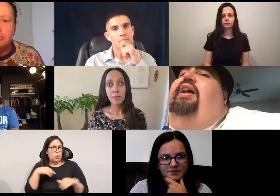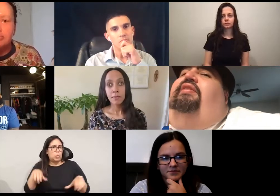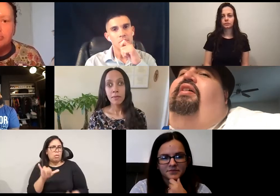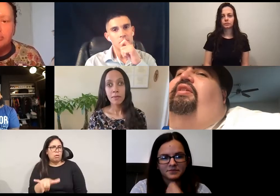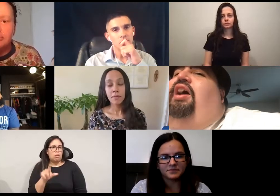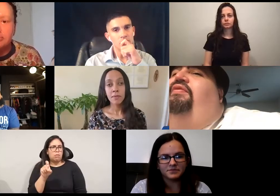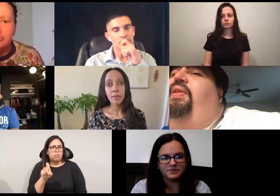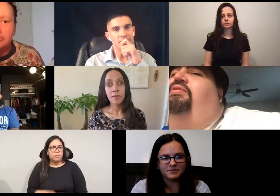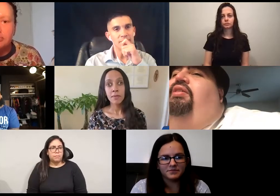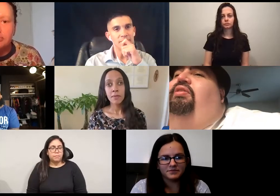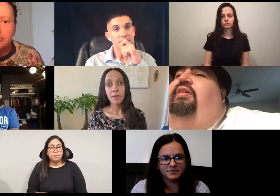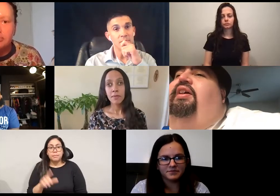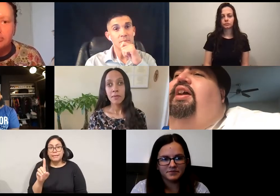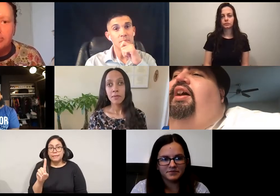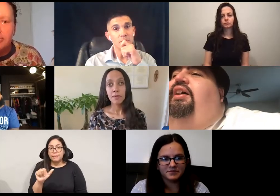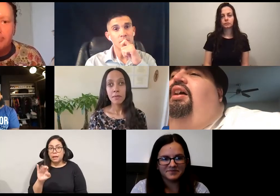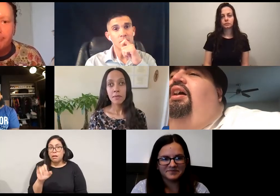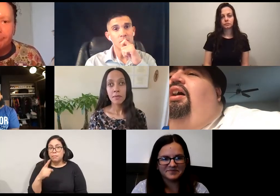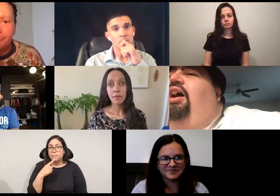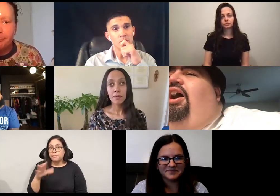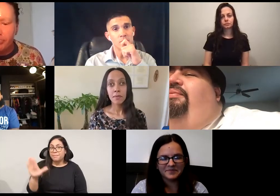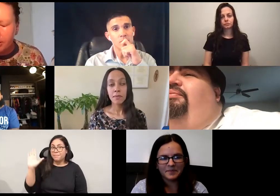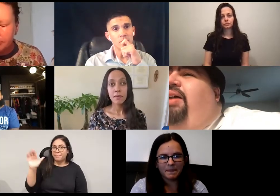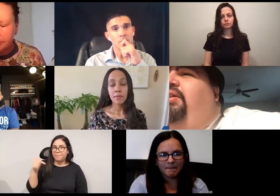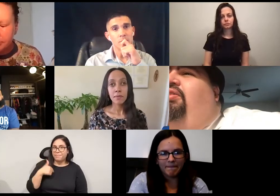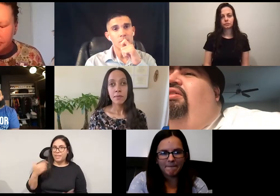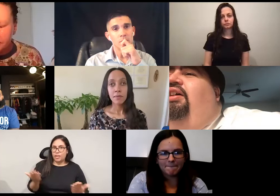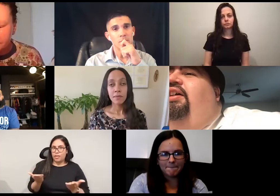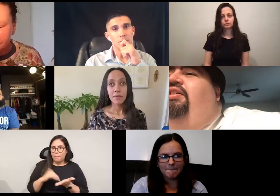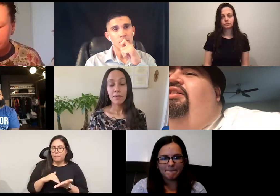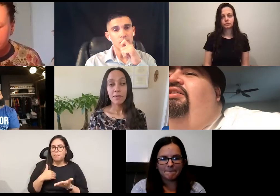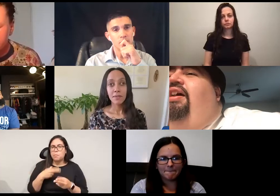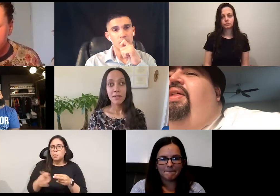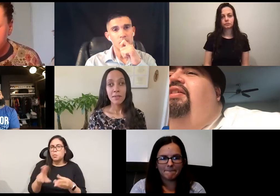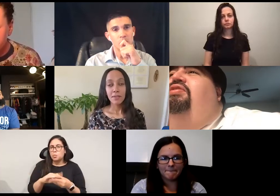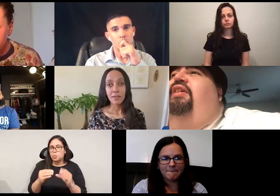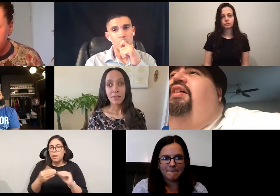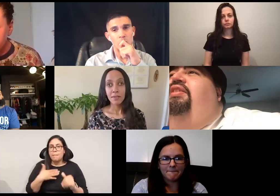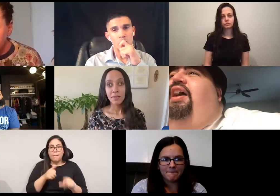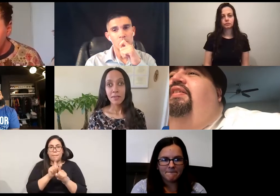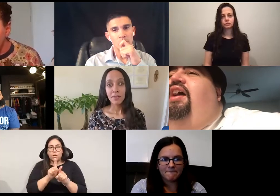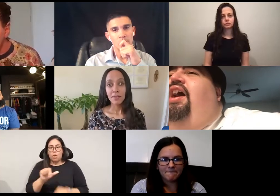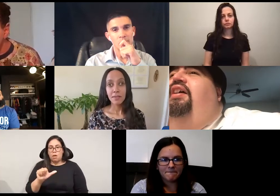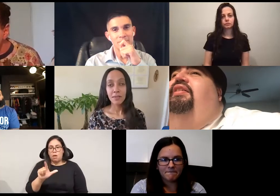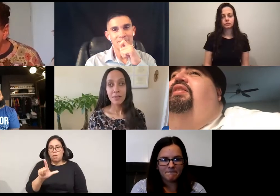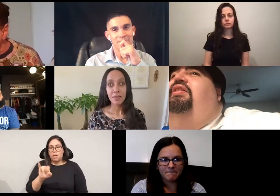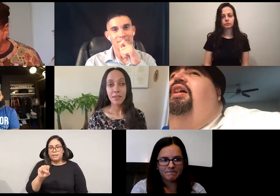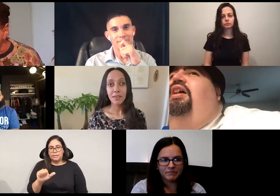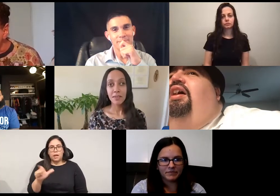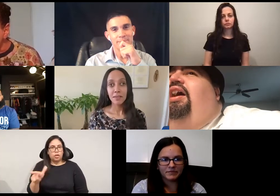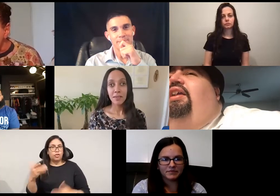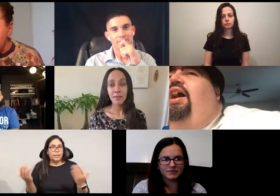This is Daniel. I'll start off with a quick story again. My mentor, Elisa, who I think is joining us tonight in the